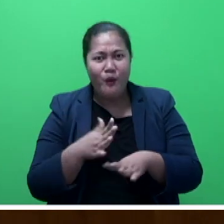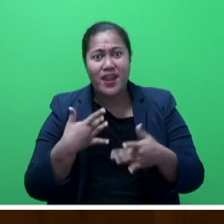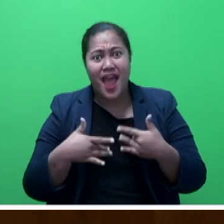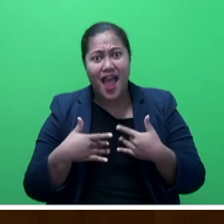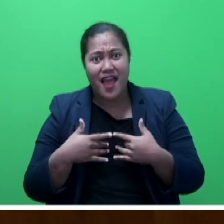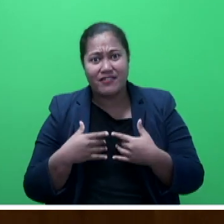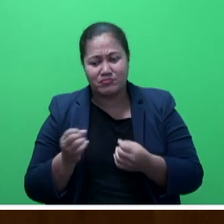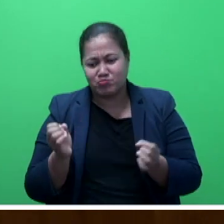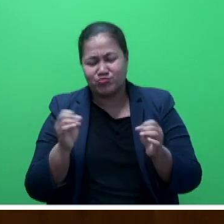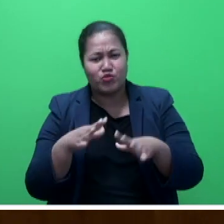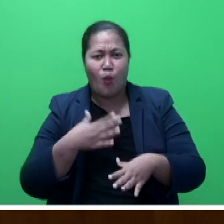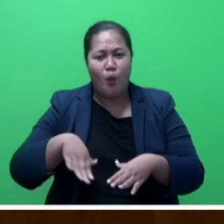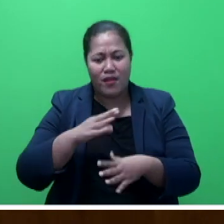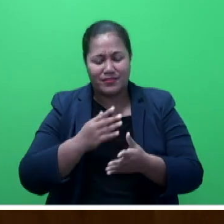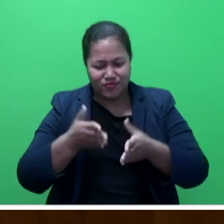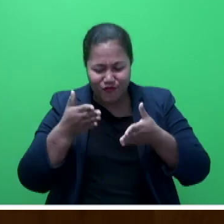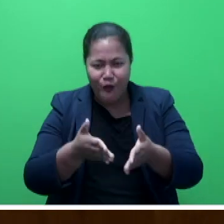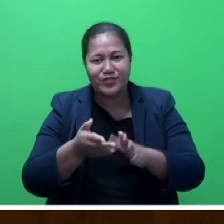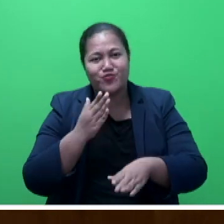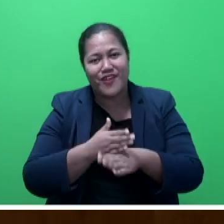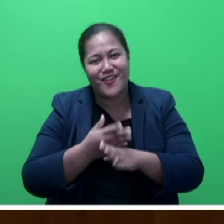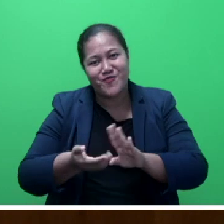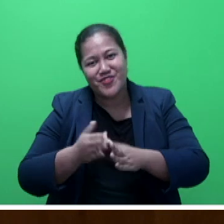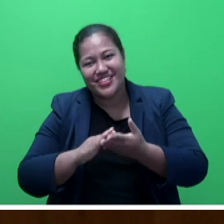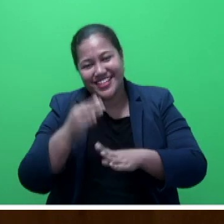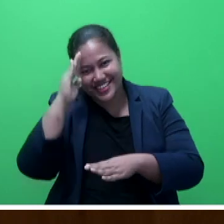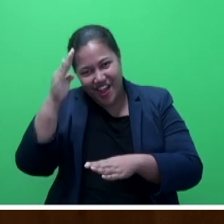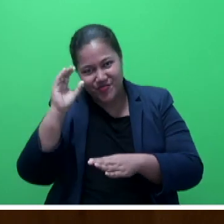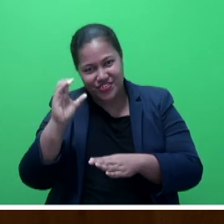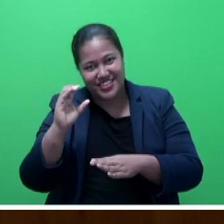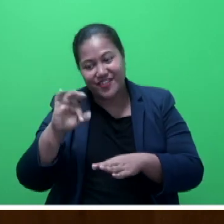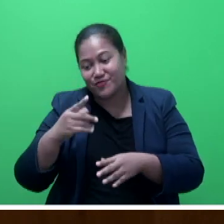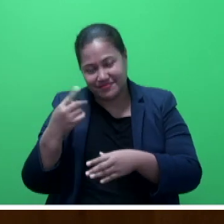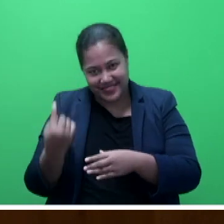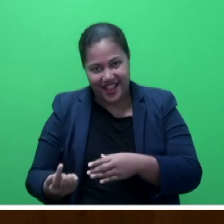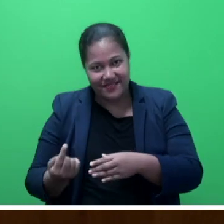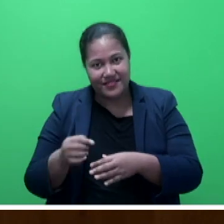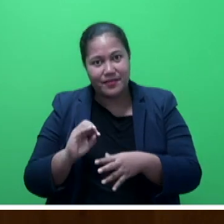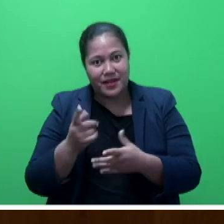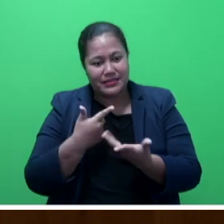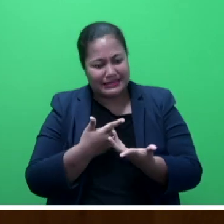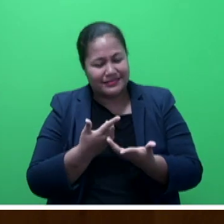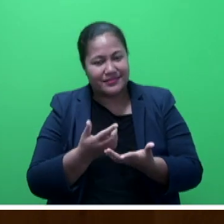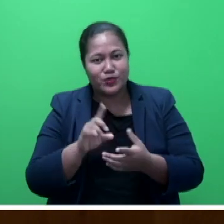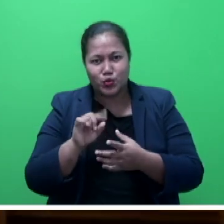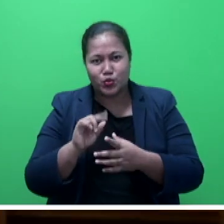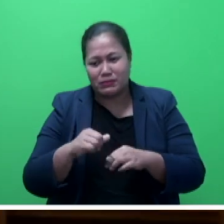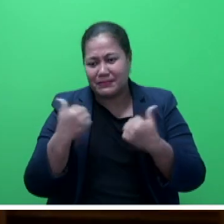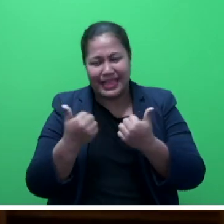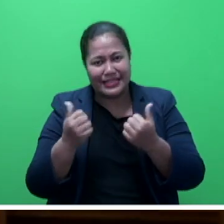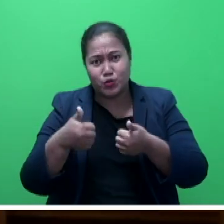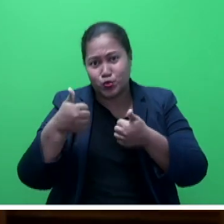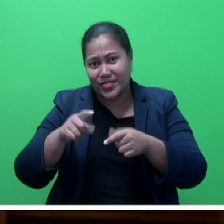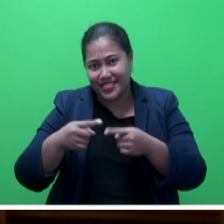communities and his country before himself, particularly in some defining moments of Fijian history. Twice in